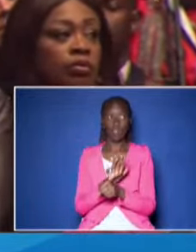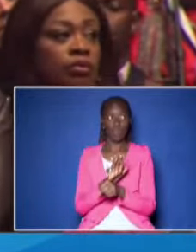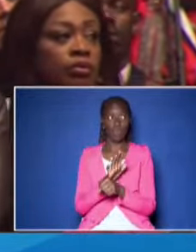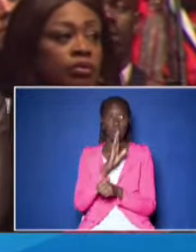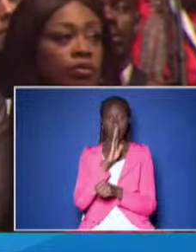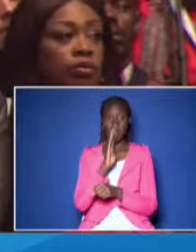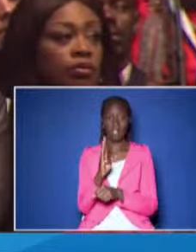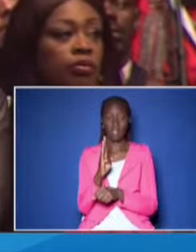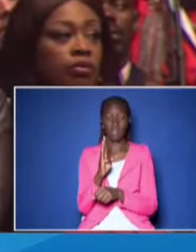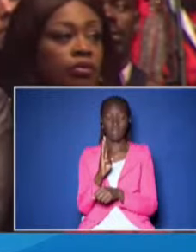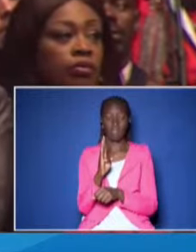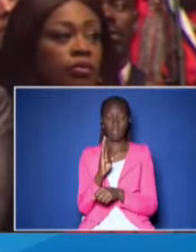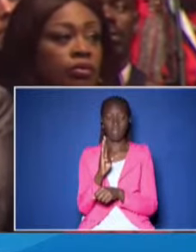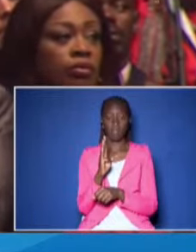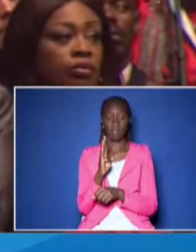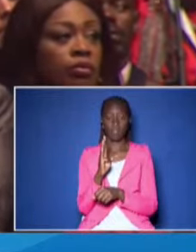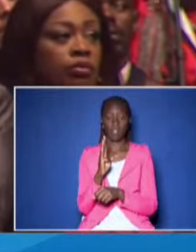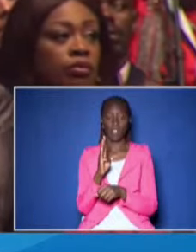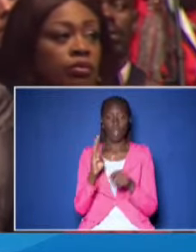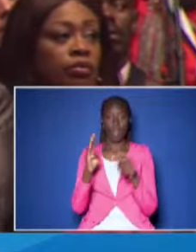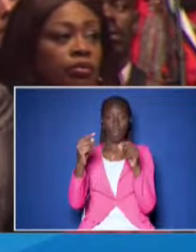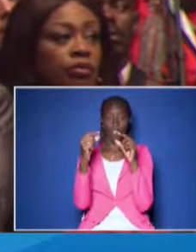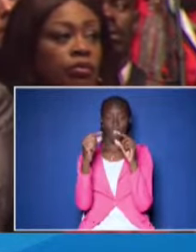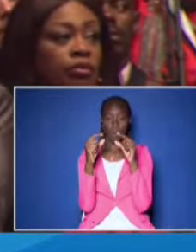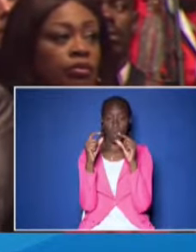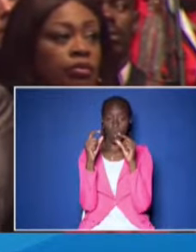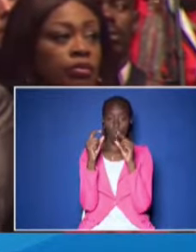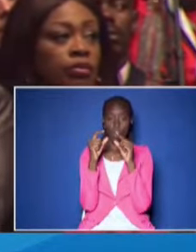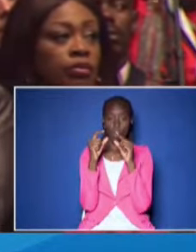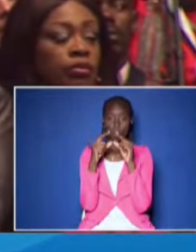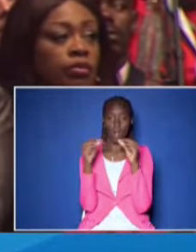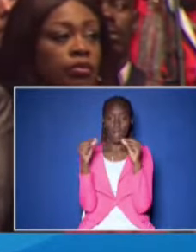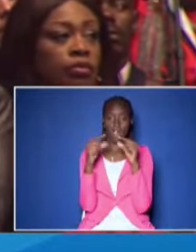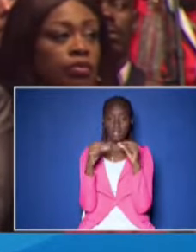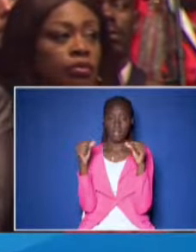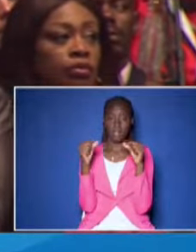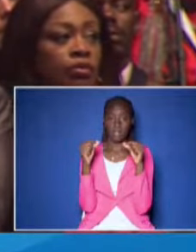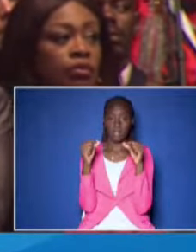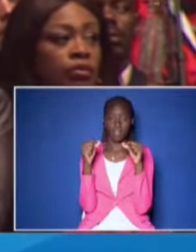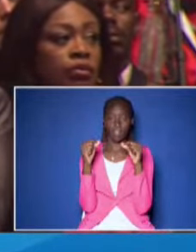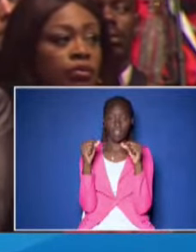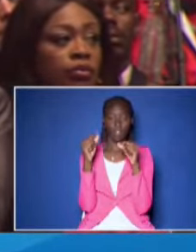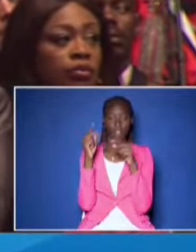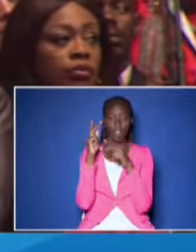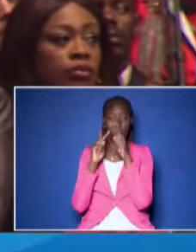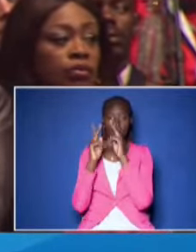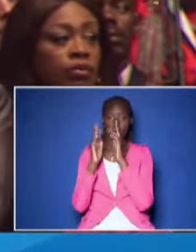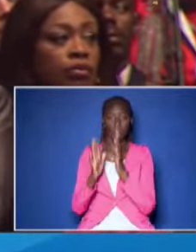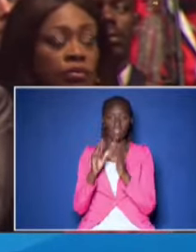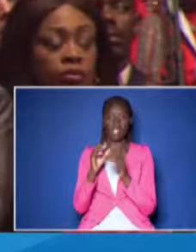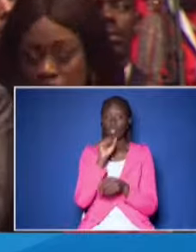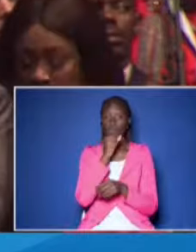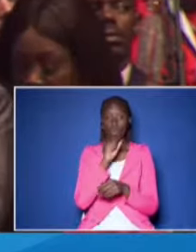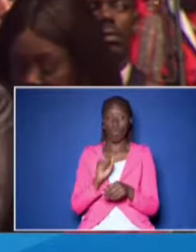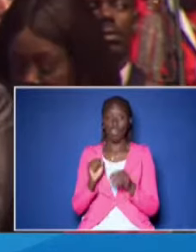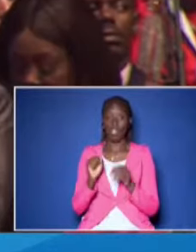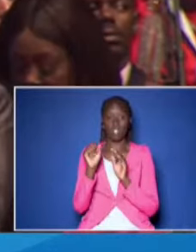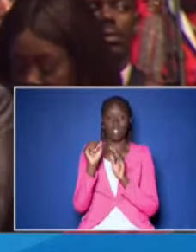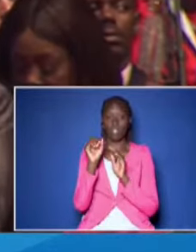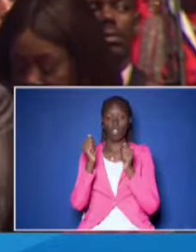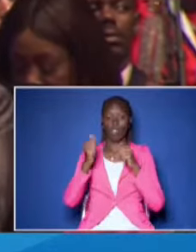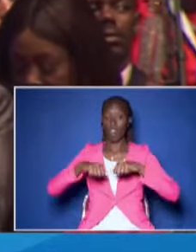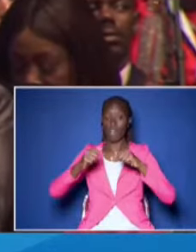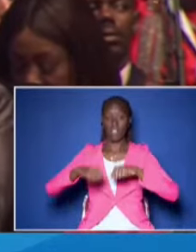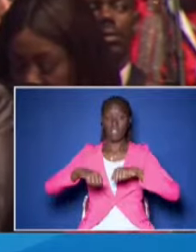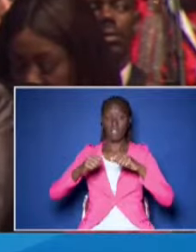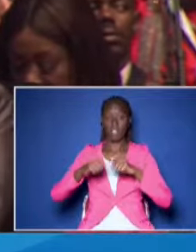mindful be mindful of The Words which by the holy prophets that's old Covenant and of the Commandment